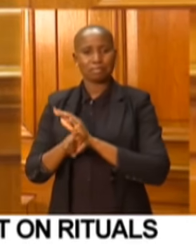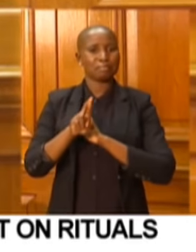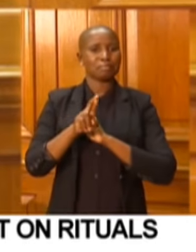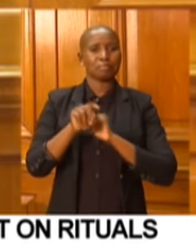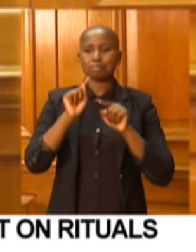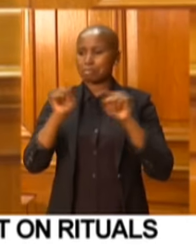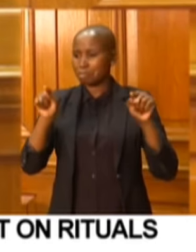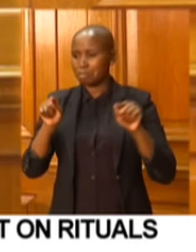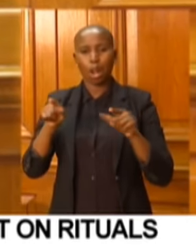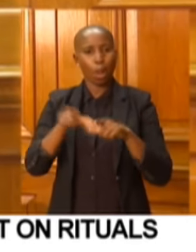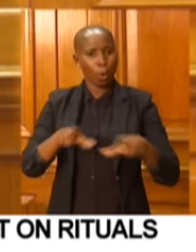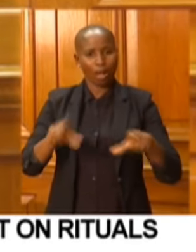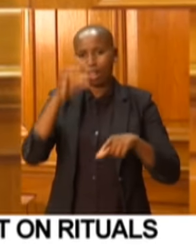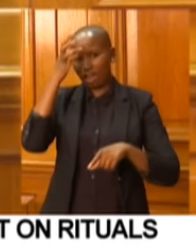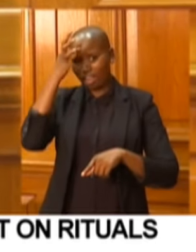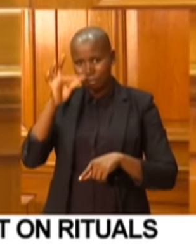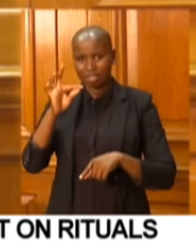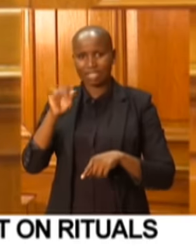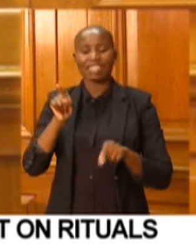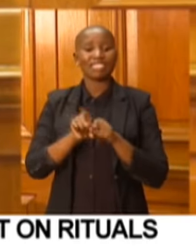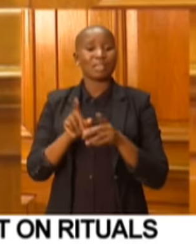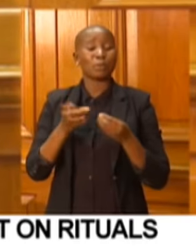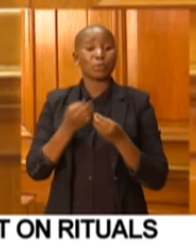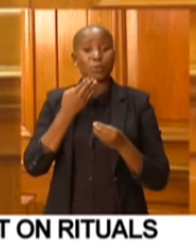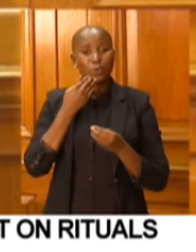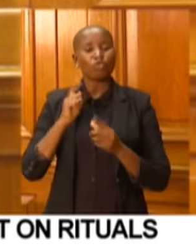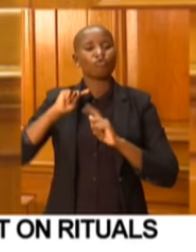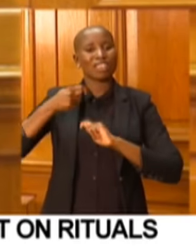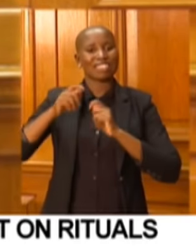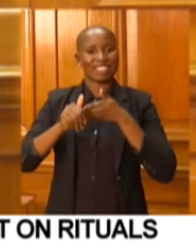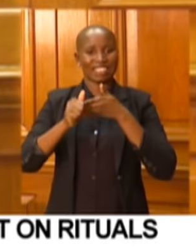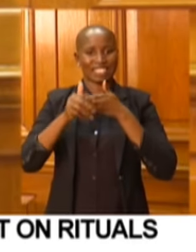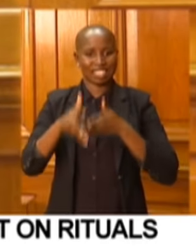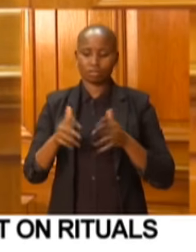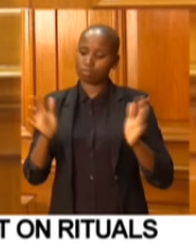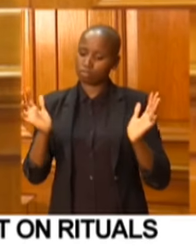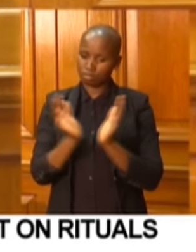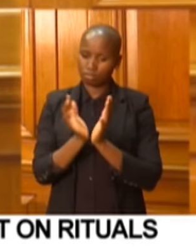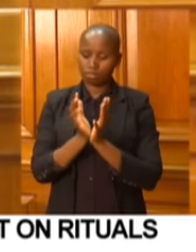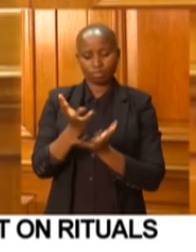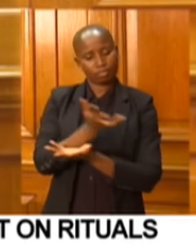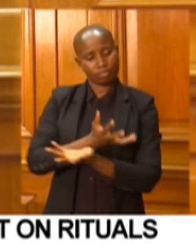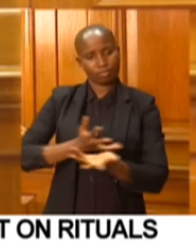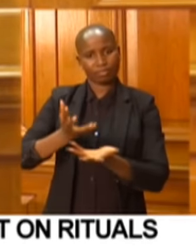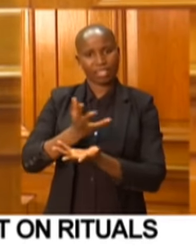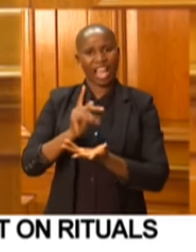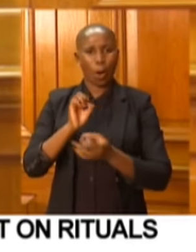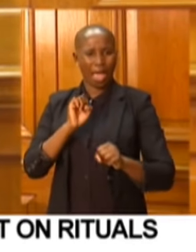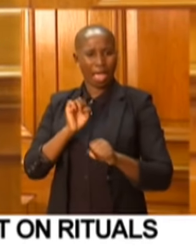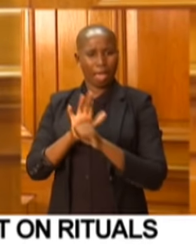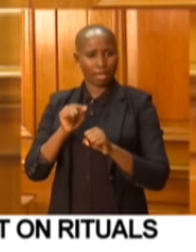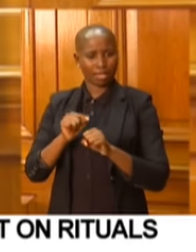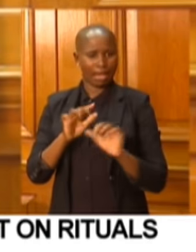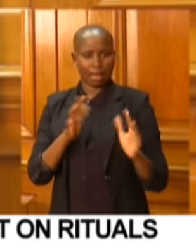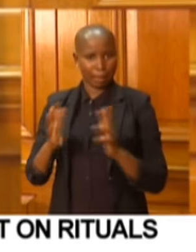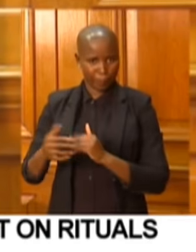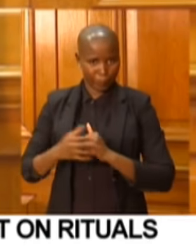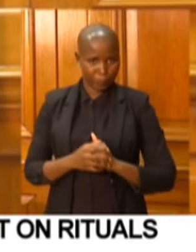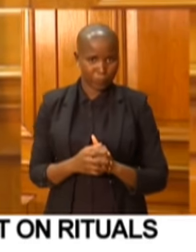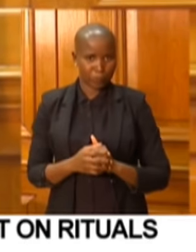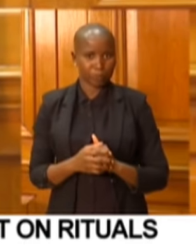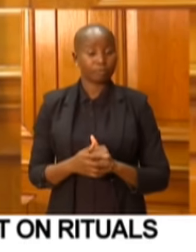government, as well as our traditional leaders, and on the impact of the measures. Based on